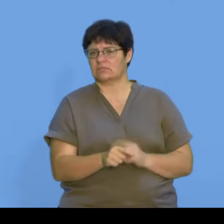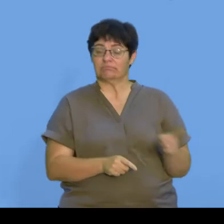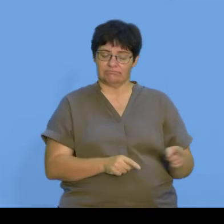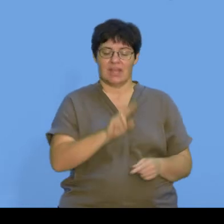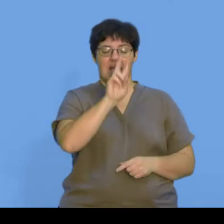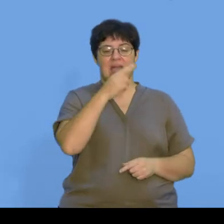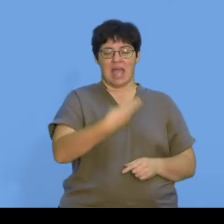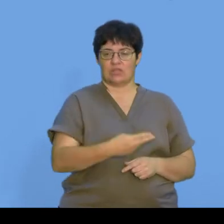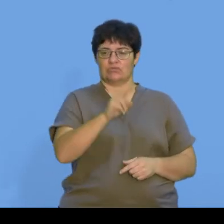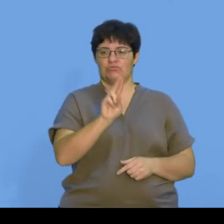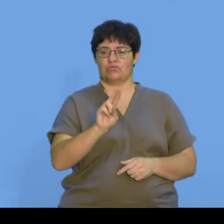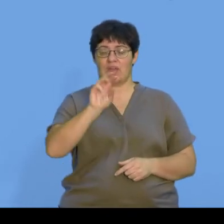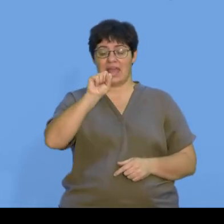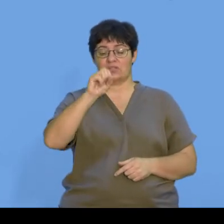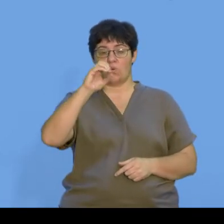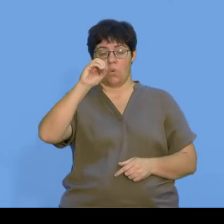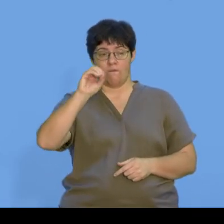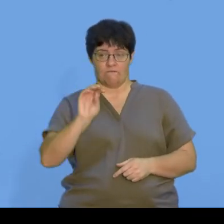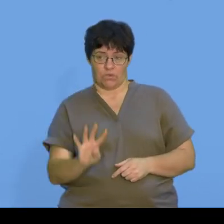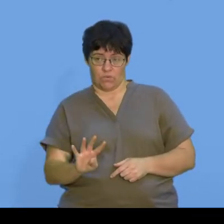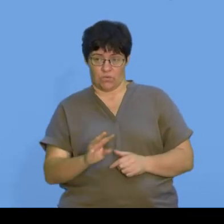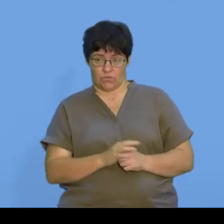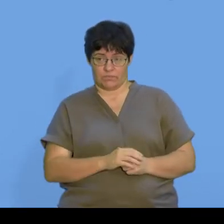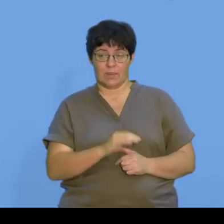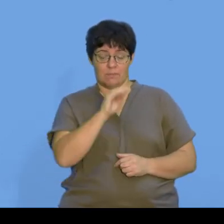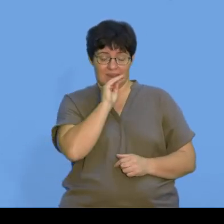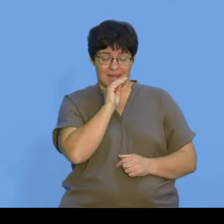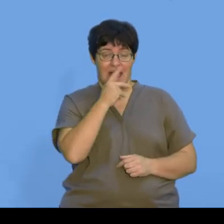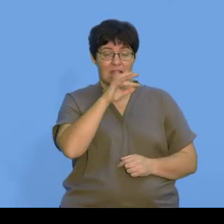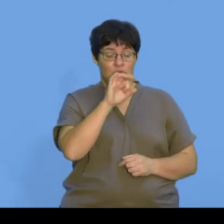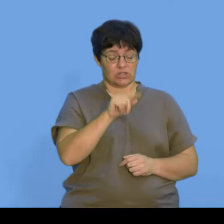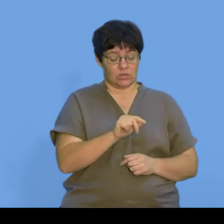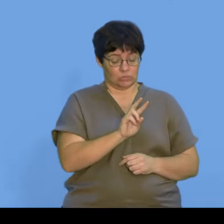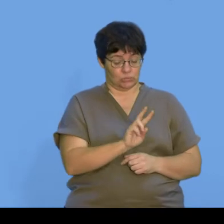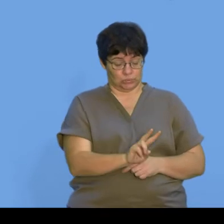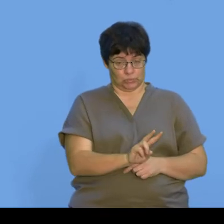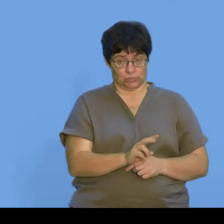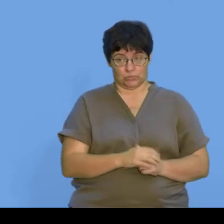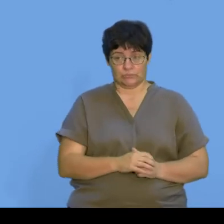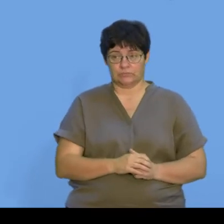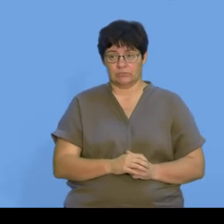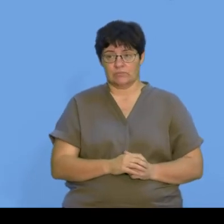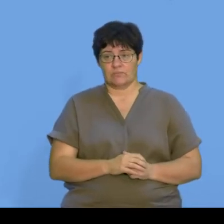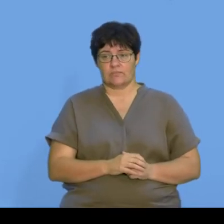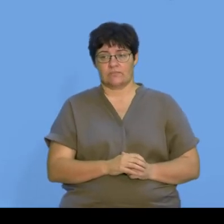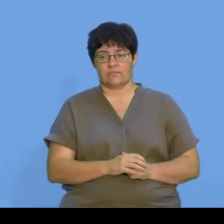this substance of sulfuric acid, we've got 2 hydrogen atoms, okay? These 2